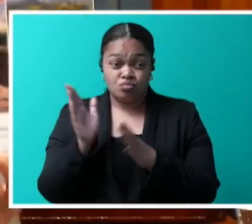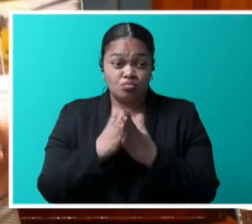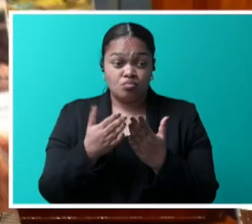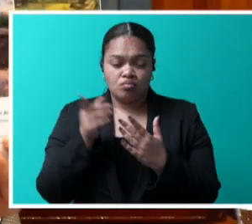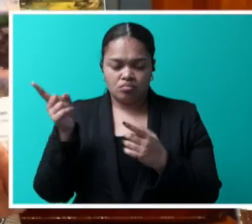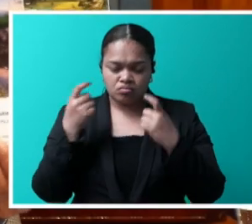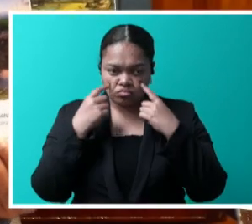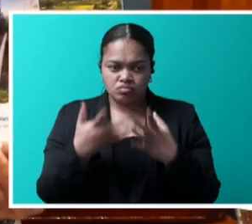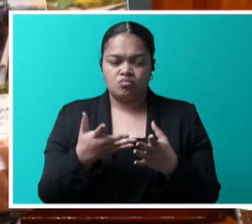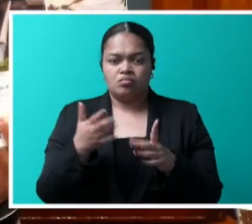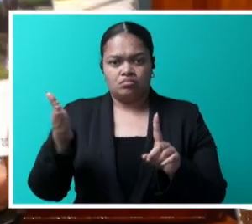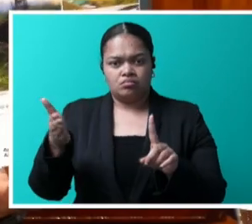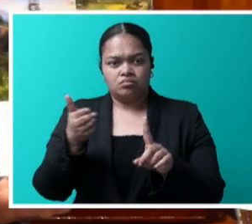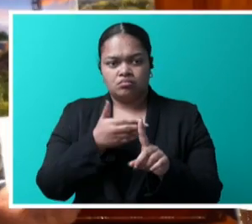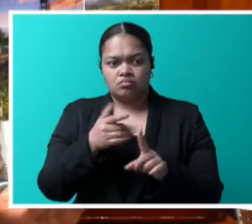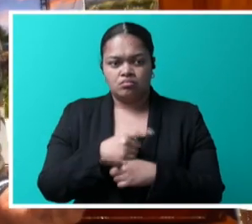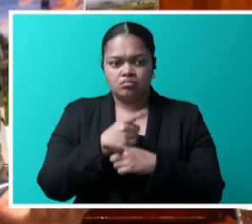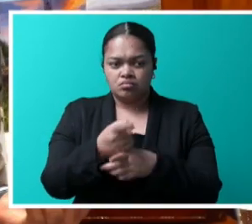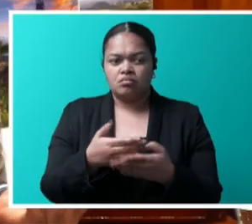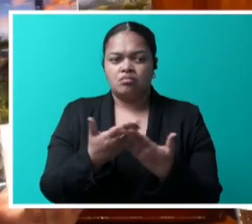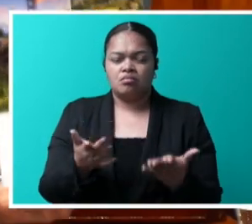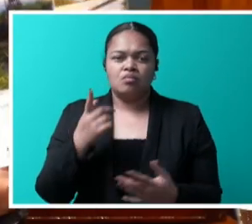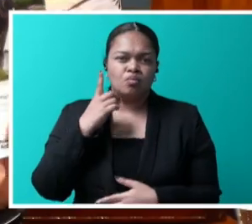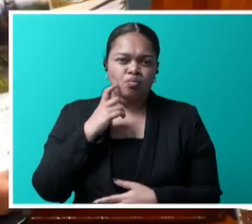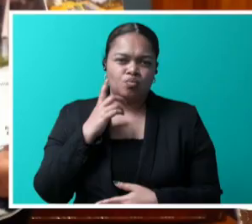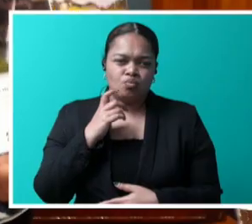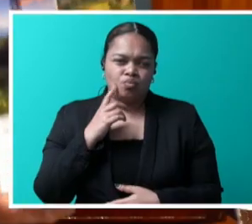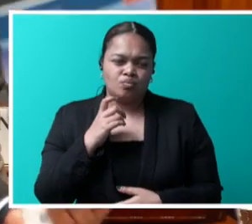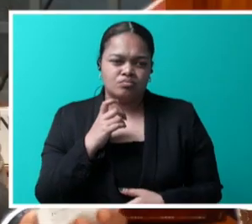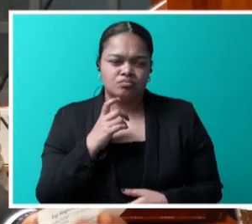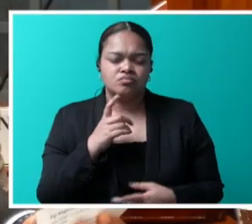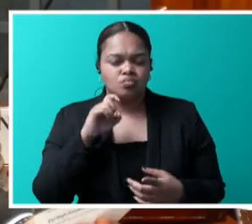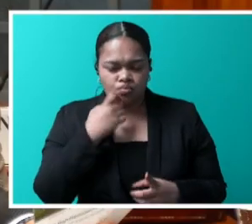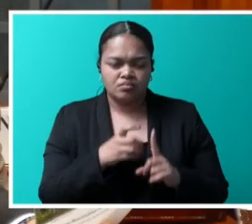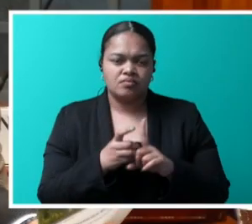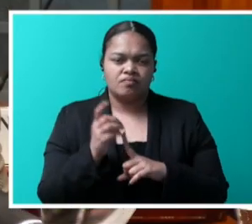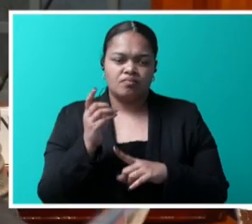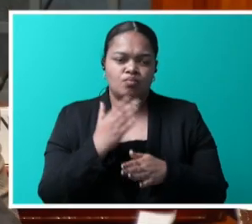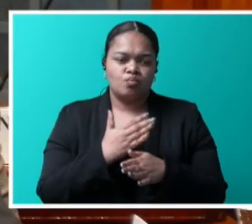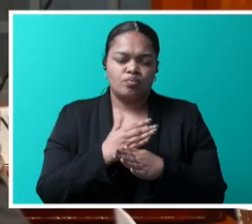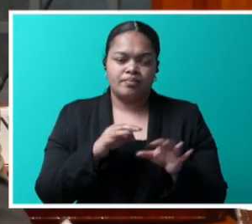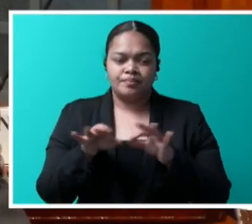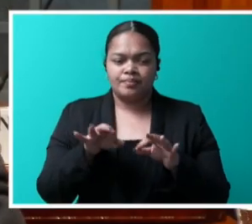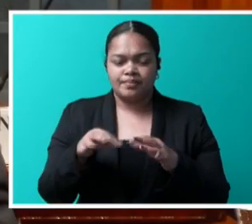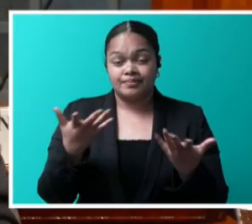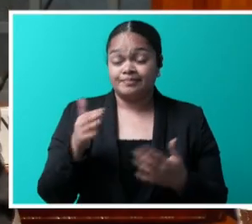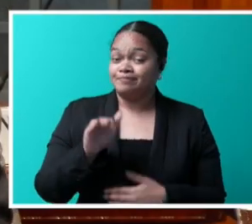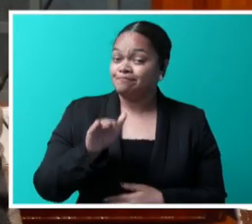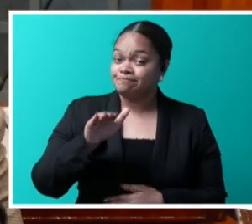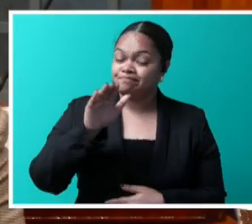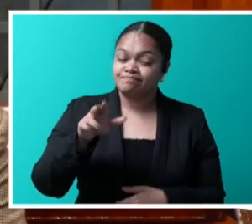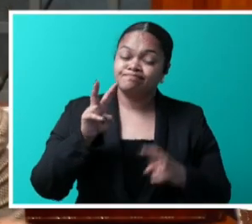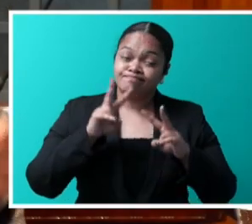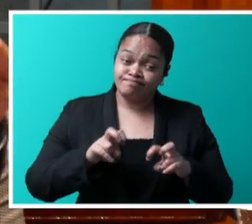direction for how the Mineral Resources Department will develop its work plan in the future. The survey,